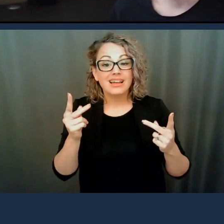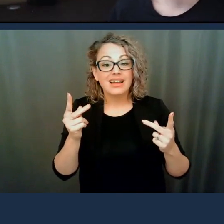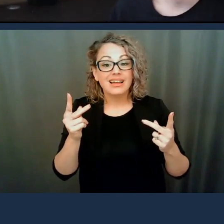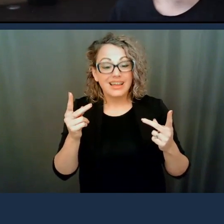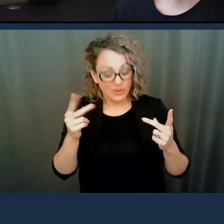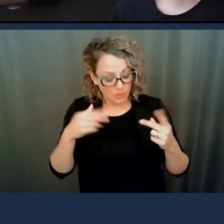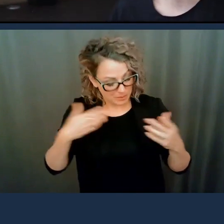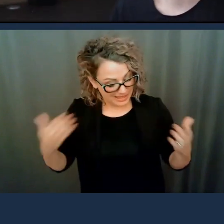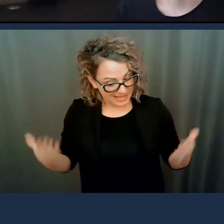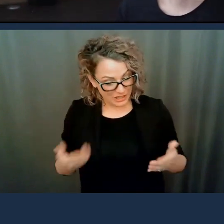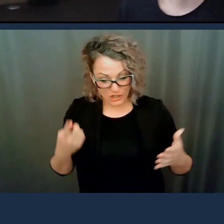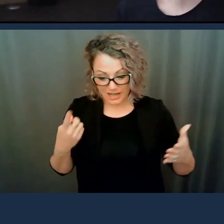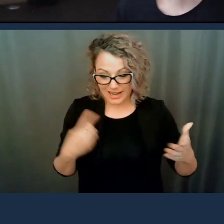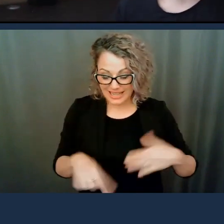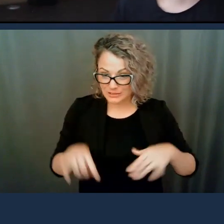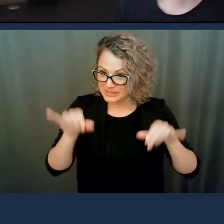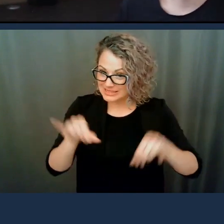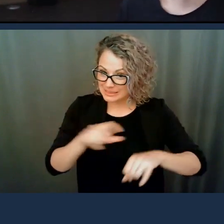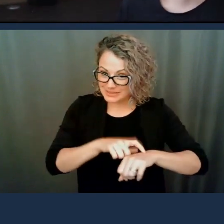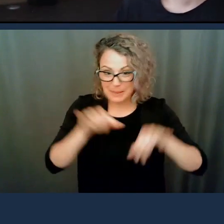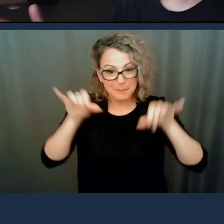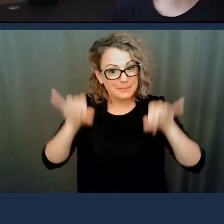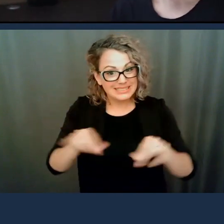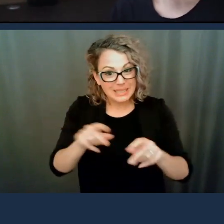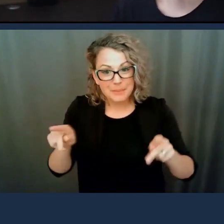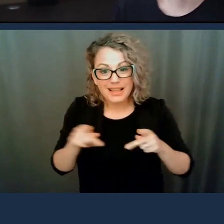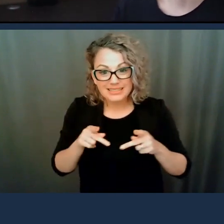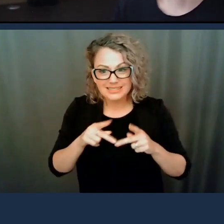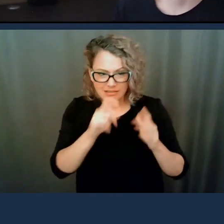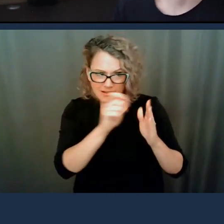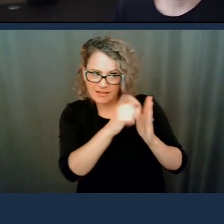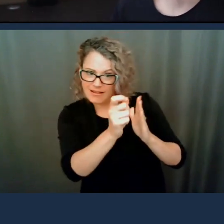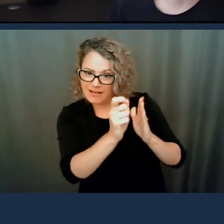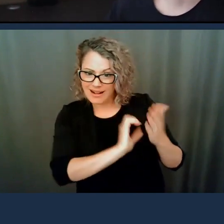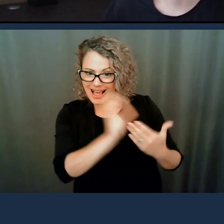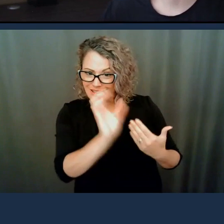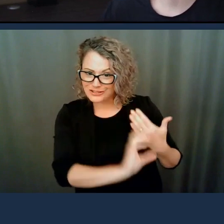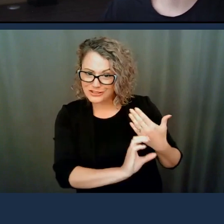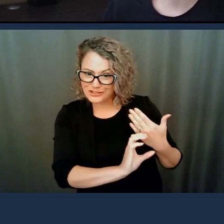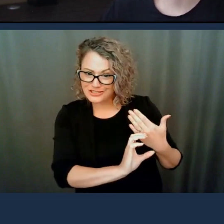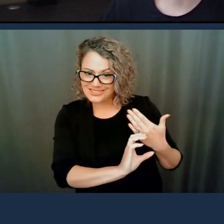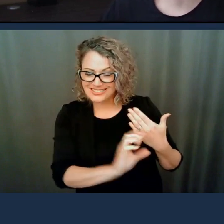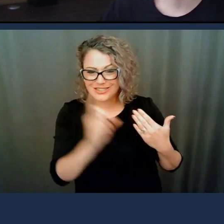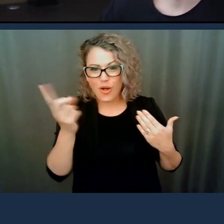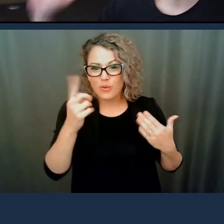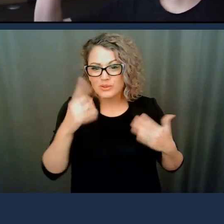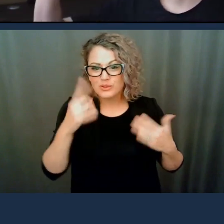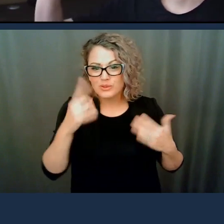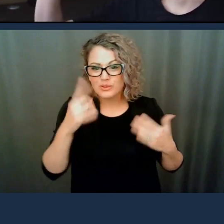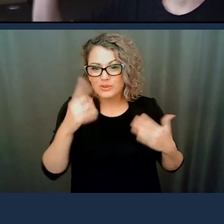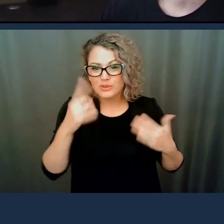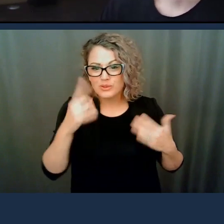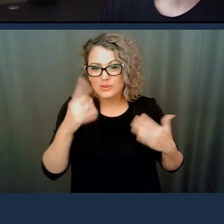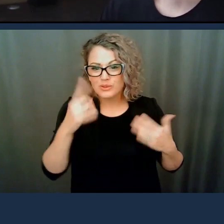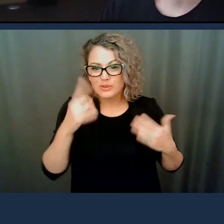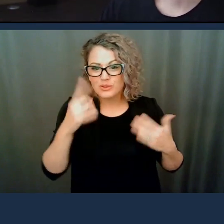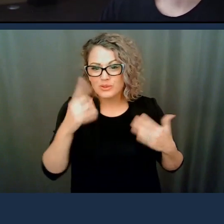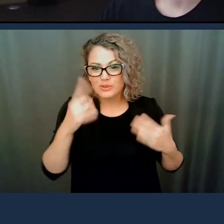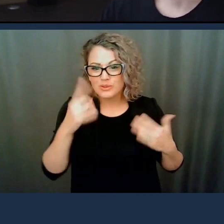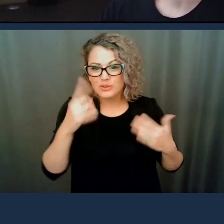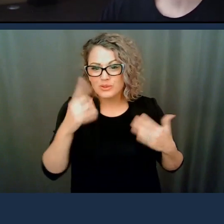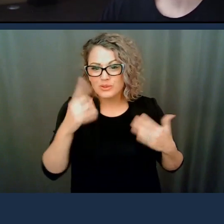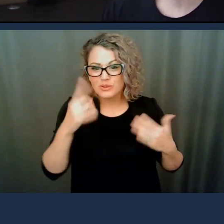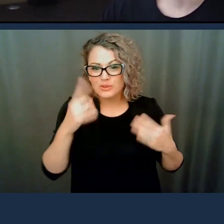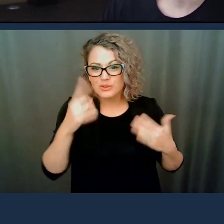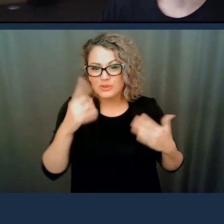week, same time, same place. Mark your calendars because there's always something exciting happening at AWS. All right, that's it. Have a